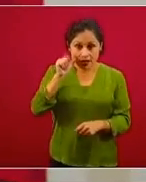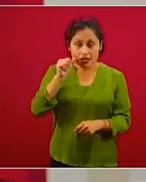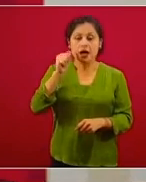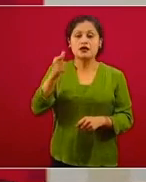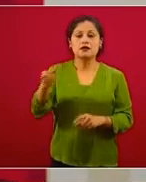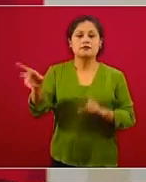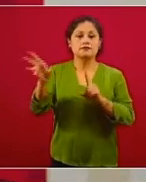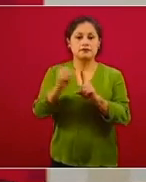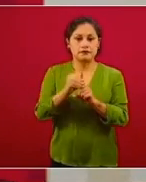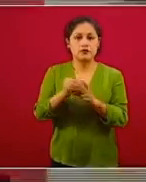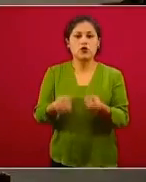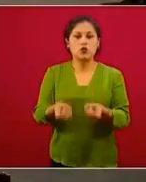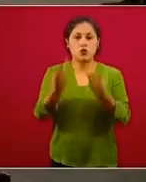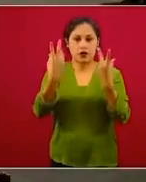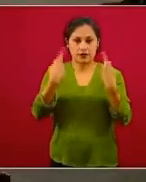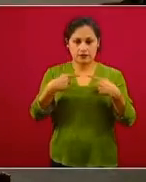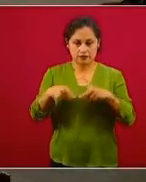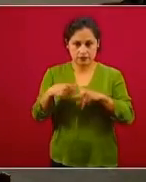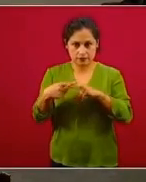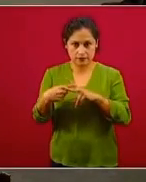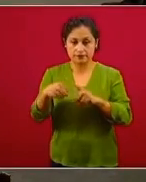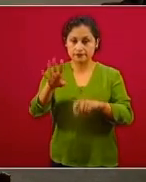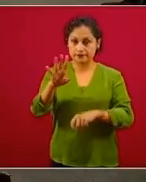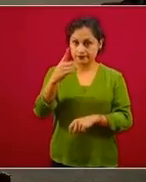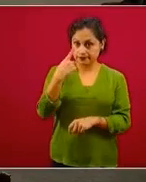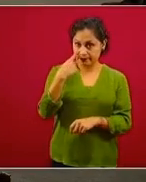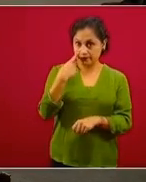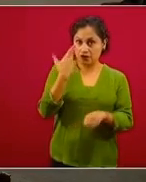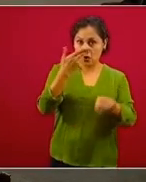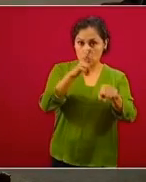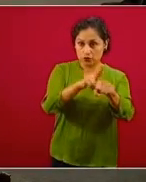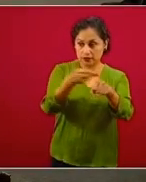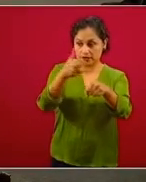week. So everything that we are doing now will reflect